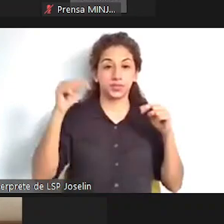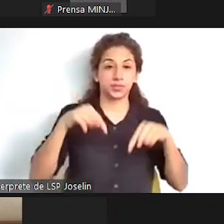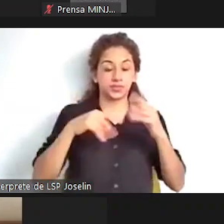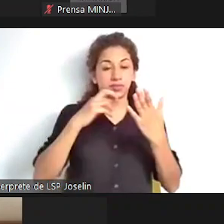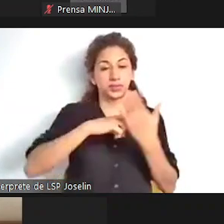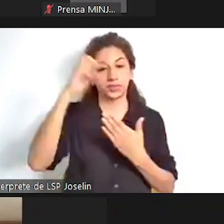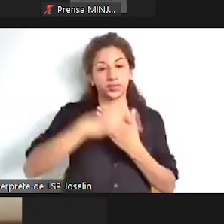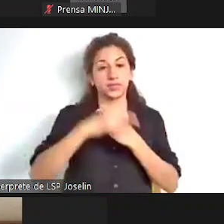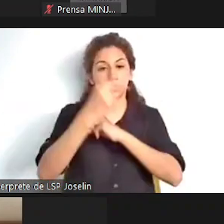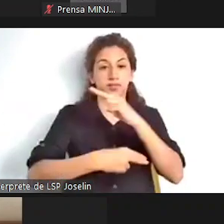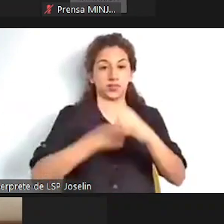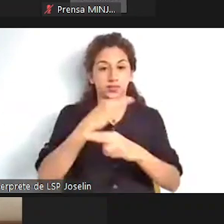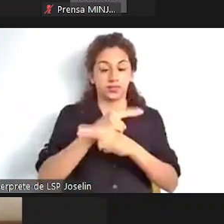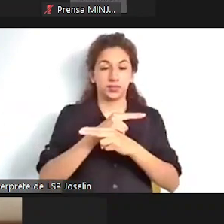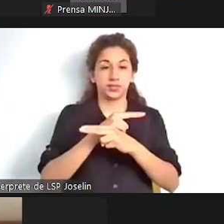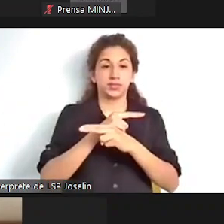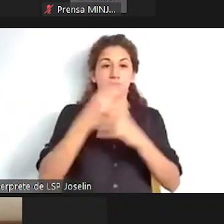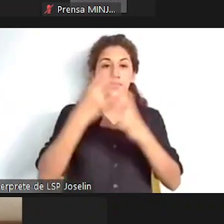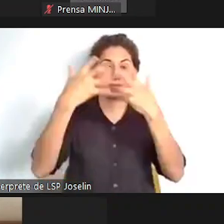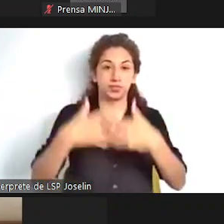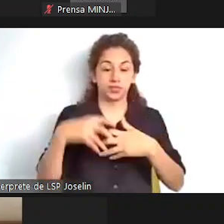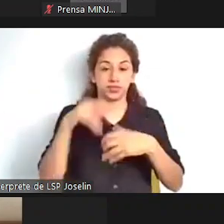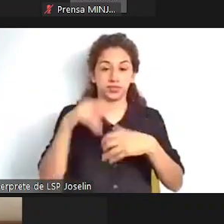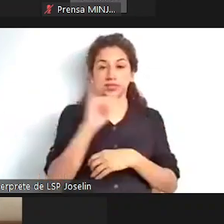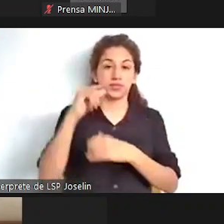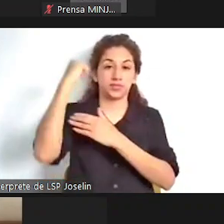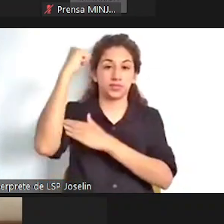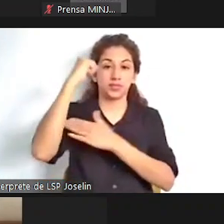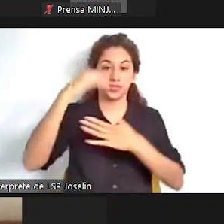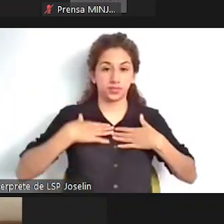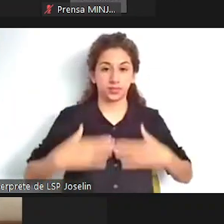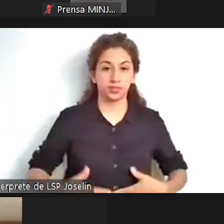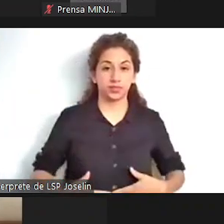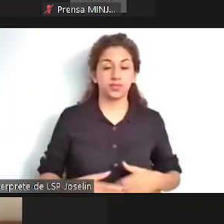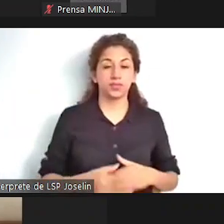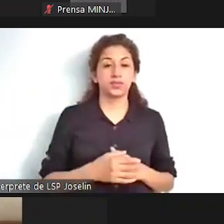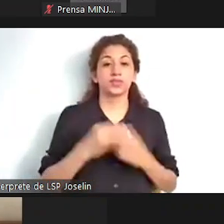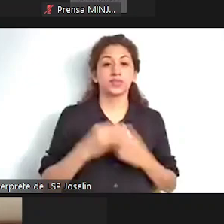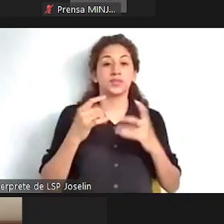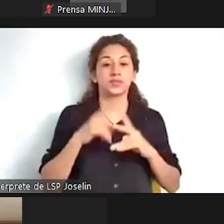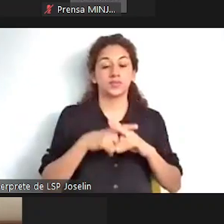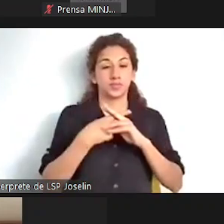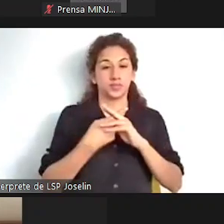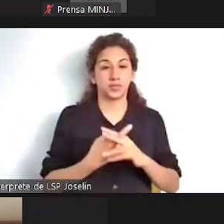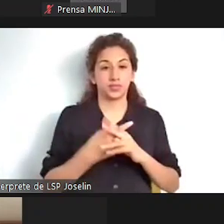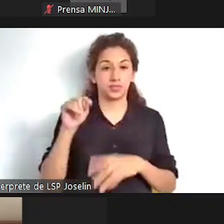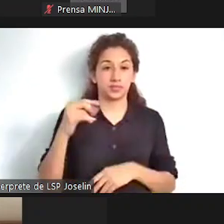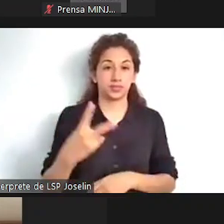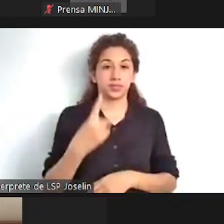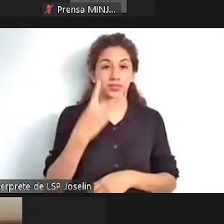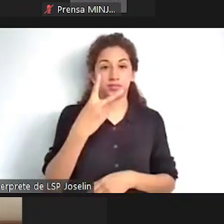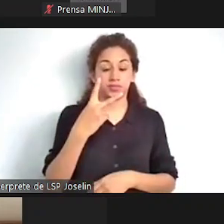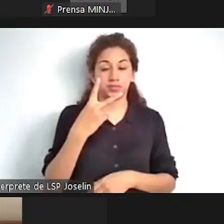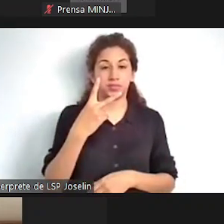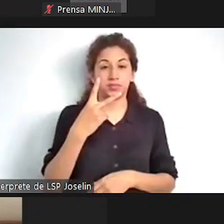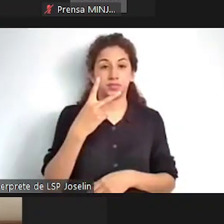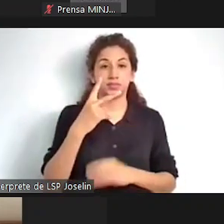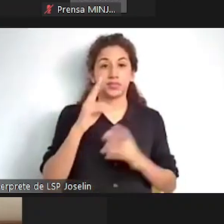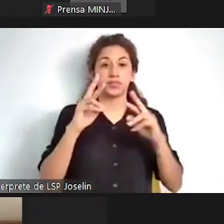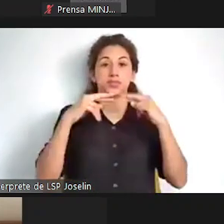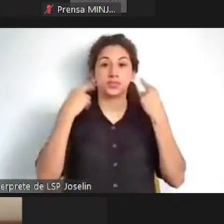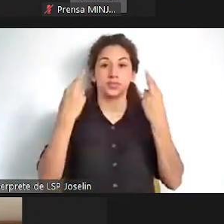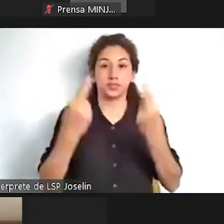have through the implementation of this national plan of business and human rights and to start our second